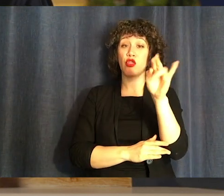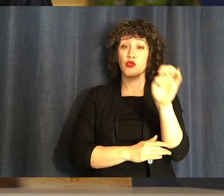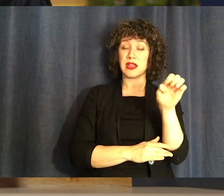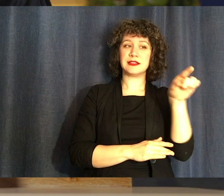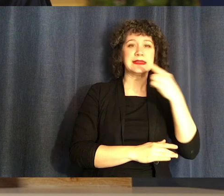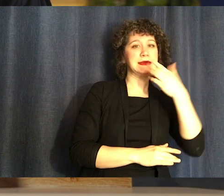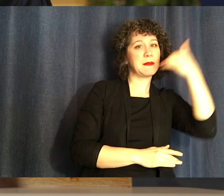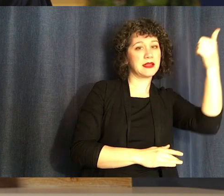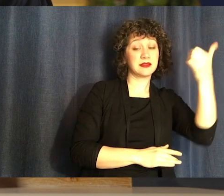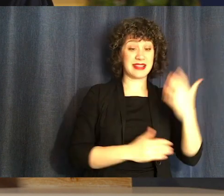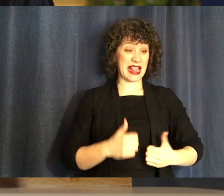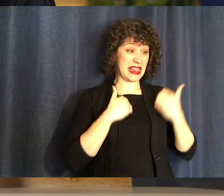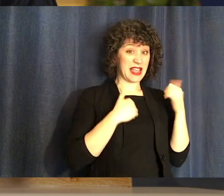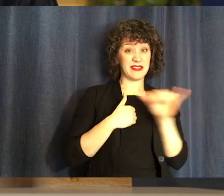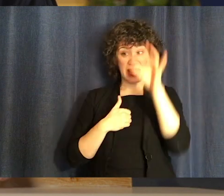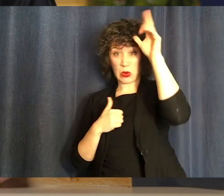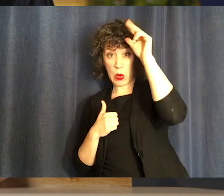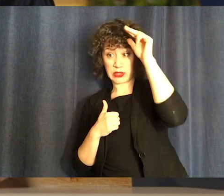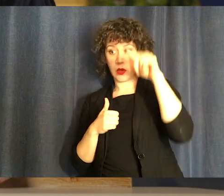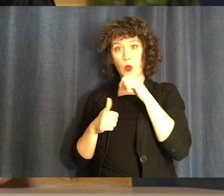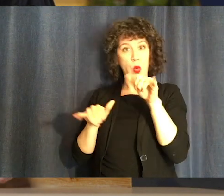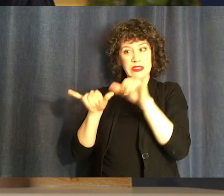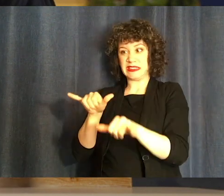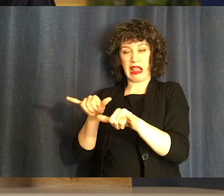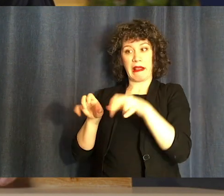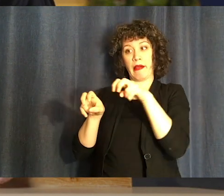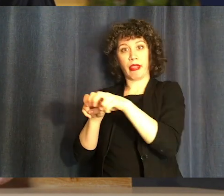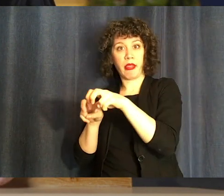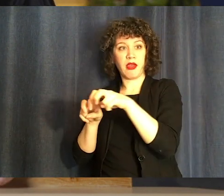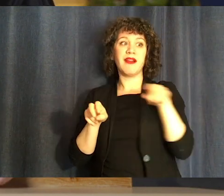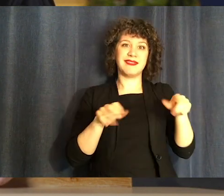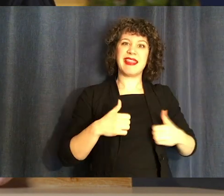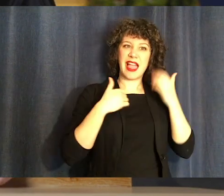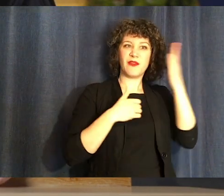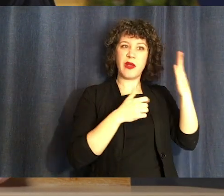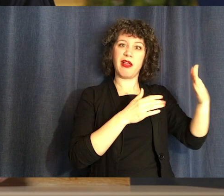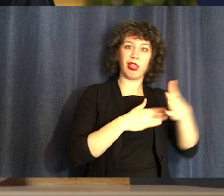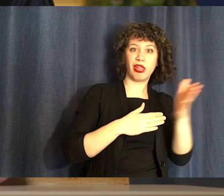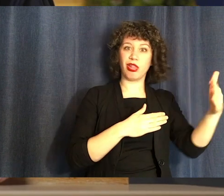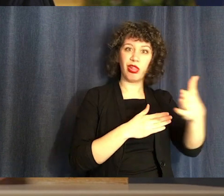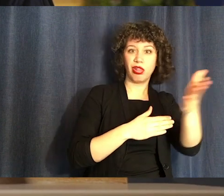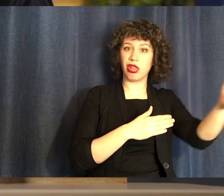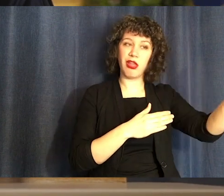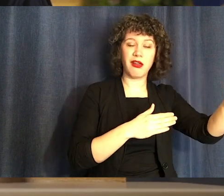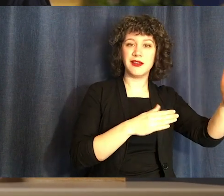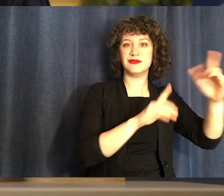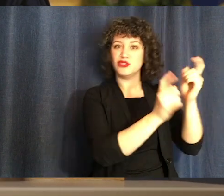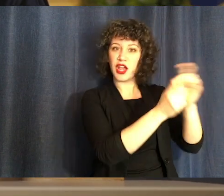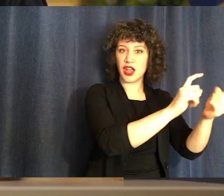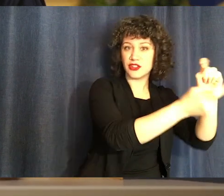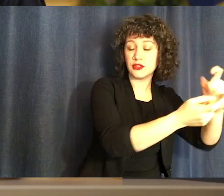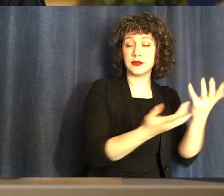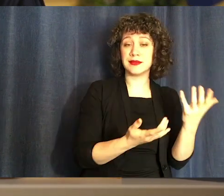gotta ride it like you find it. You gotta change with it. If a day goes by that don't change some of your new notions for old ones, that is just about